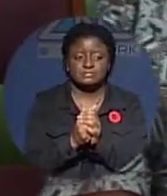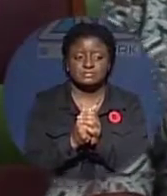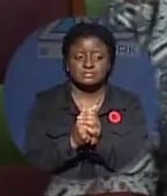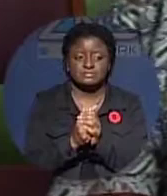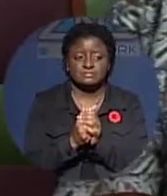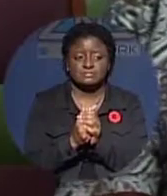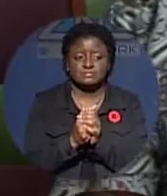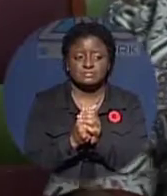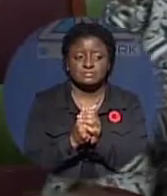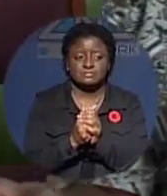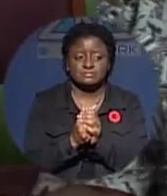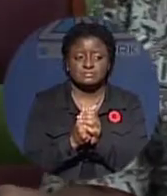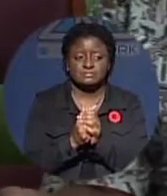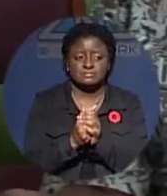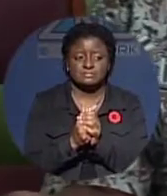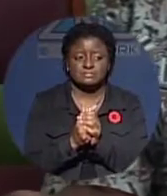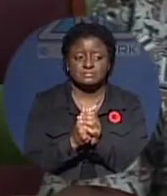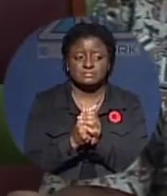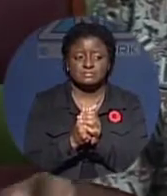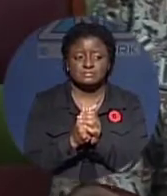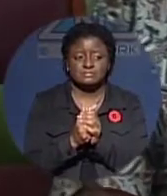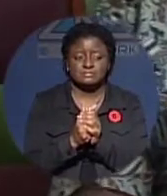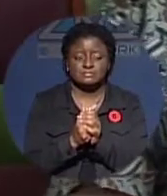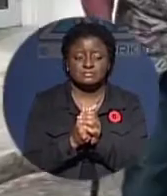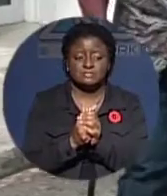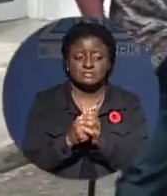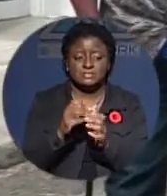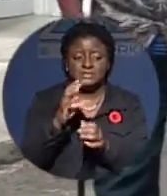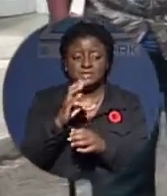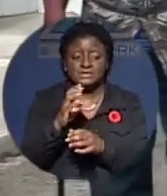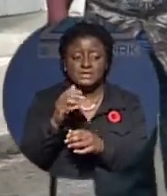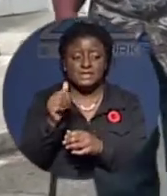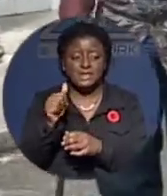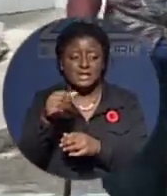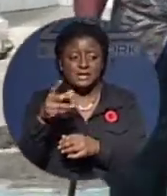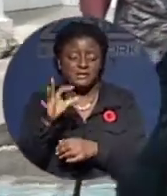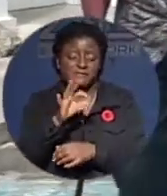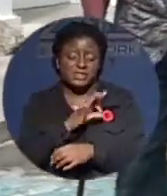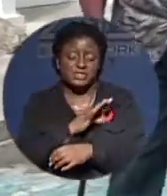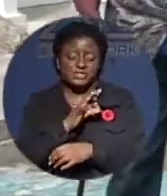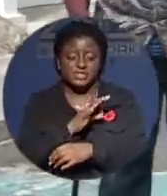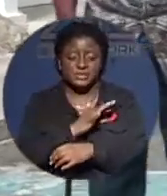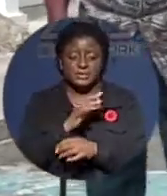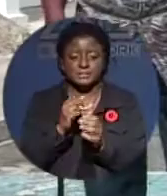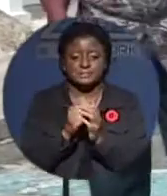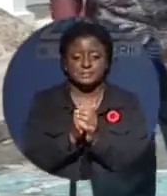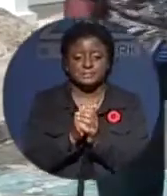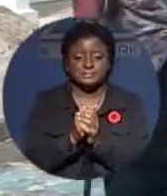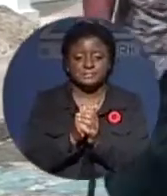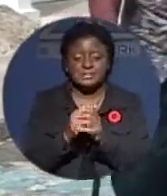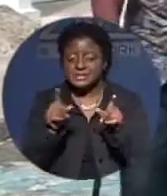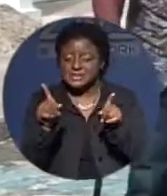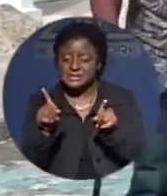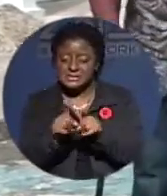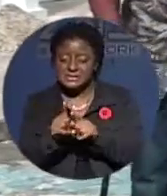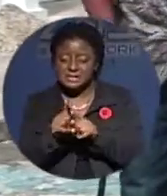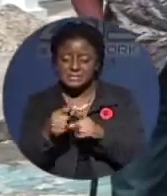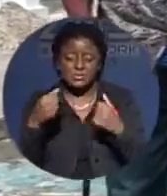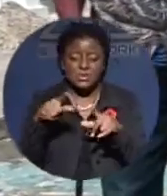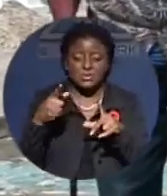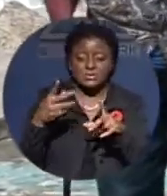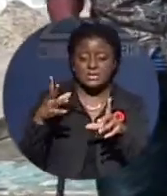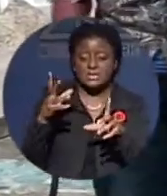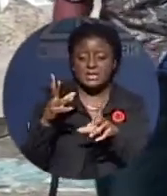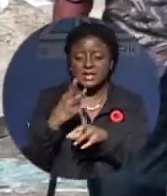That's amazing. AC2 Fisher, CA. It was that same fearless, go-get-em attitude that gave this